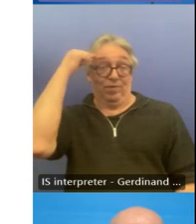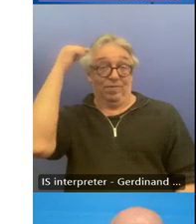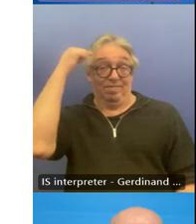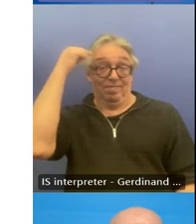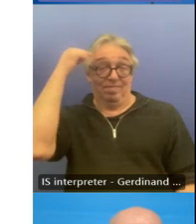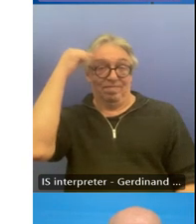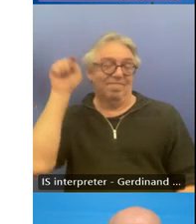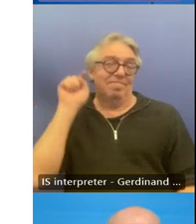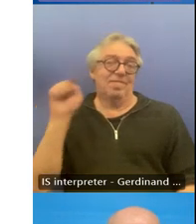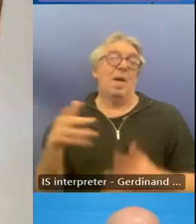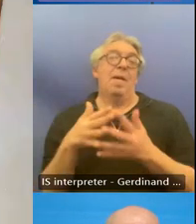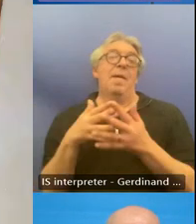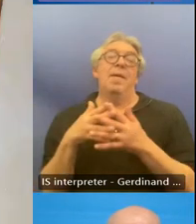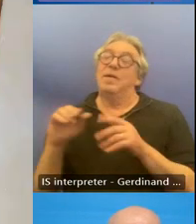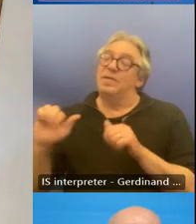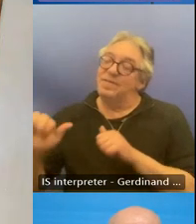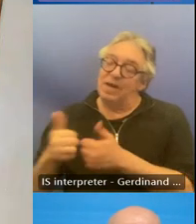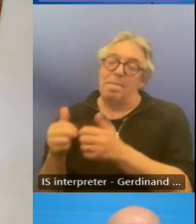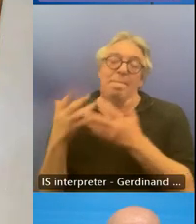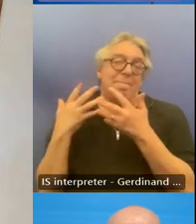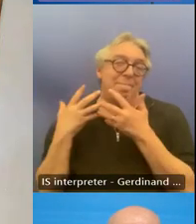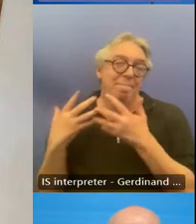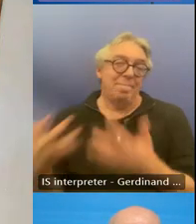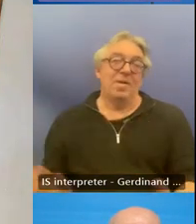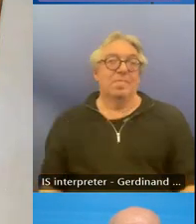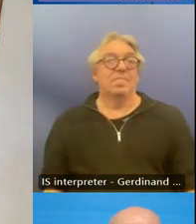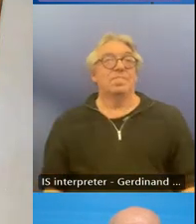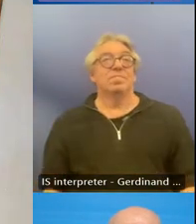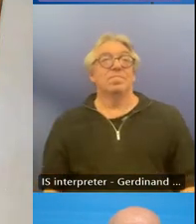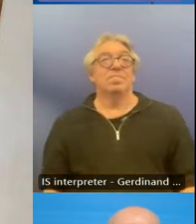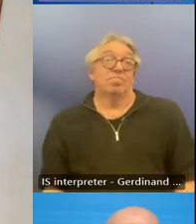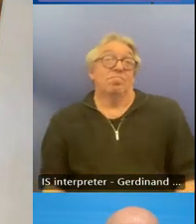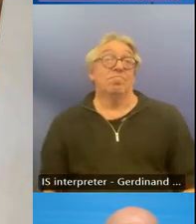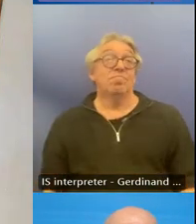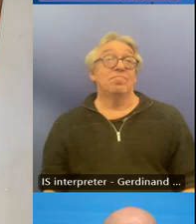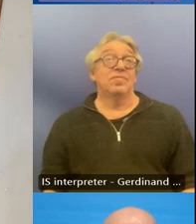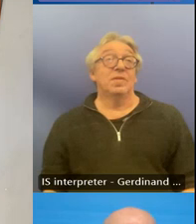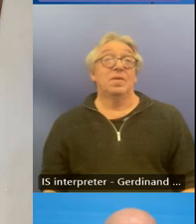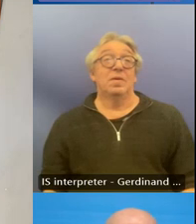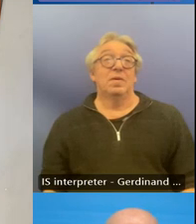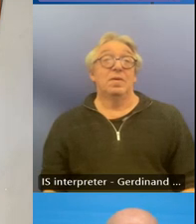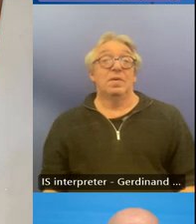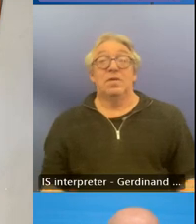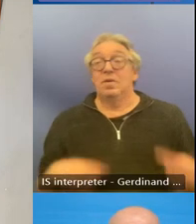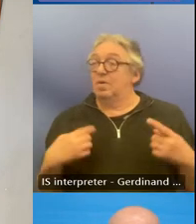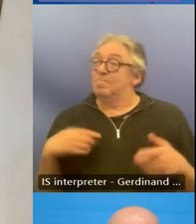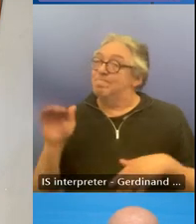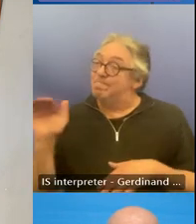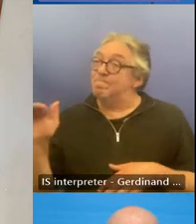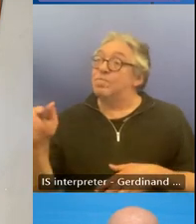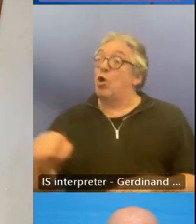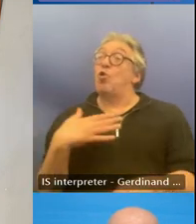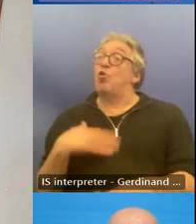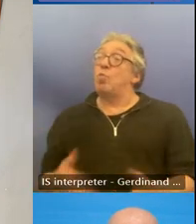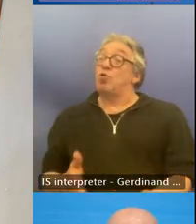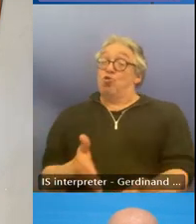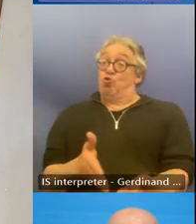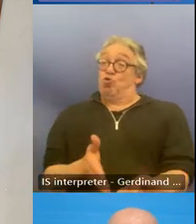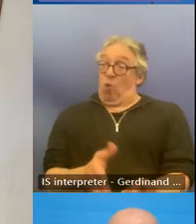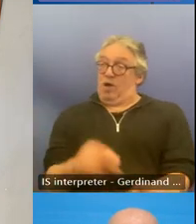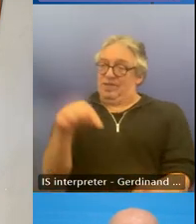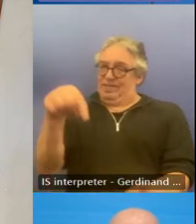big challenge that we work, and innovative aspects is human rights-based approach. It is about